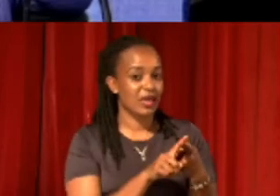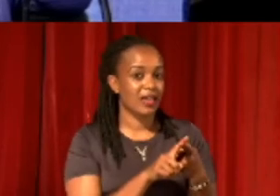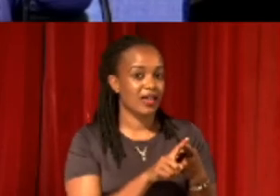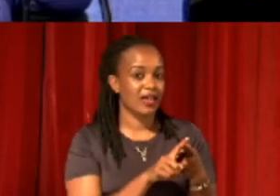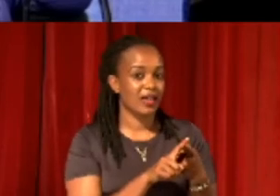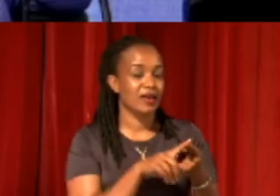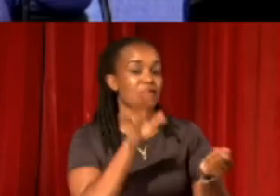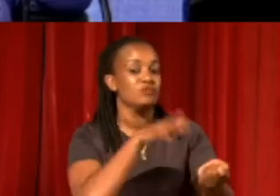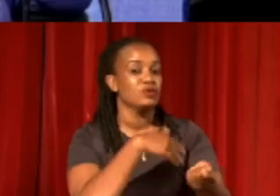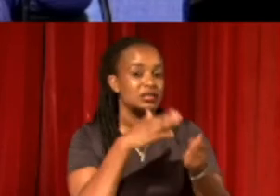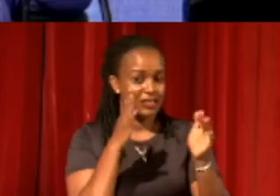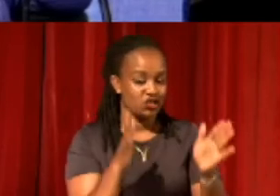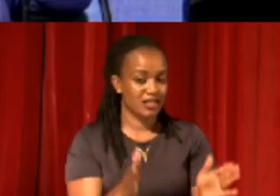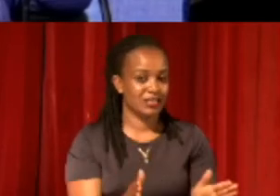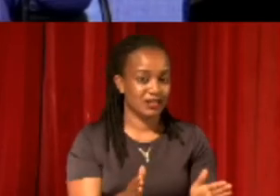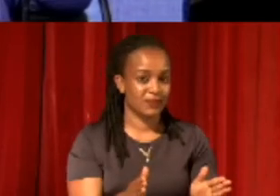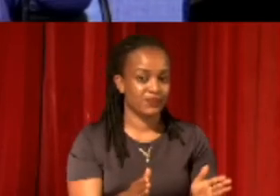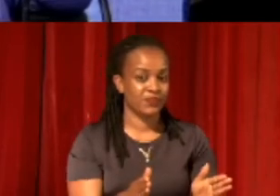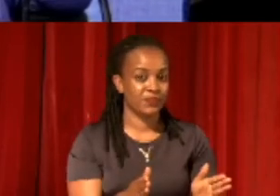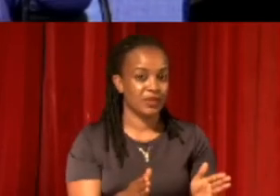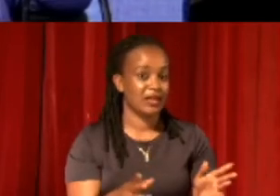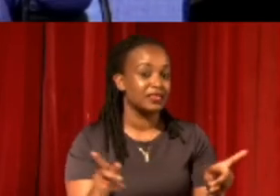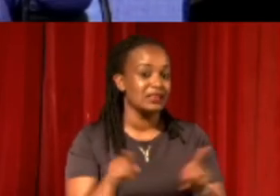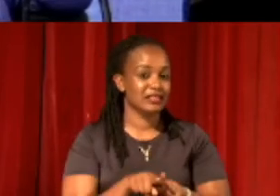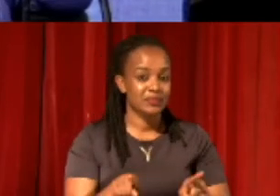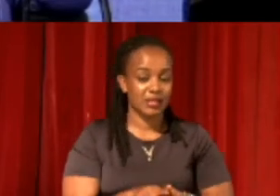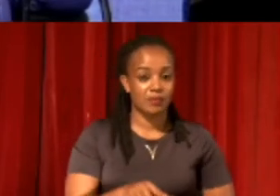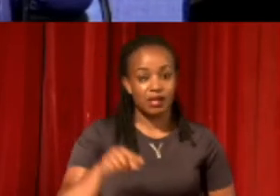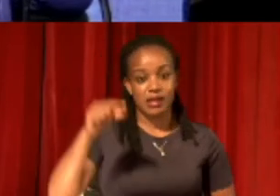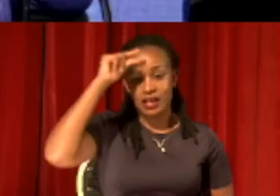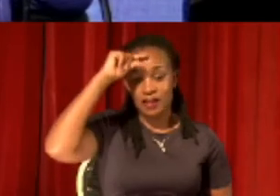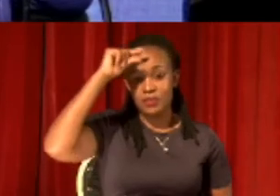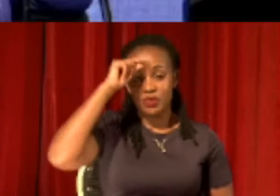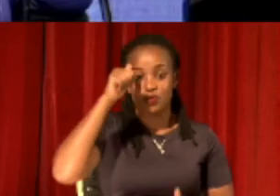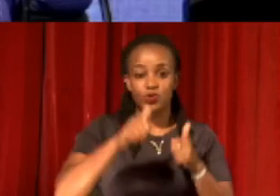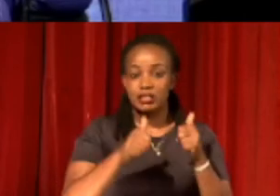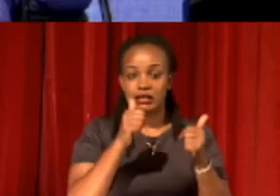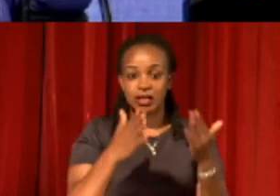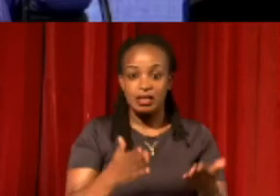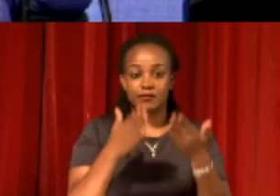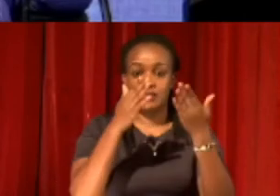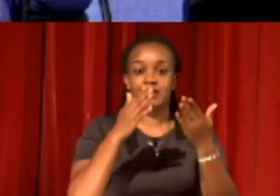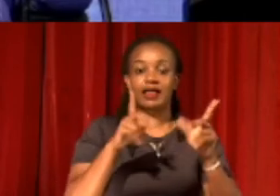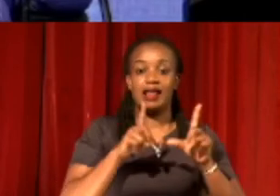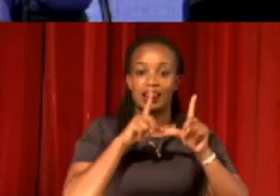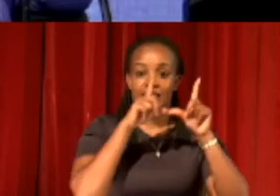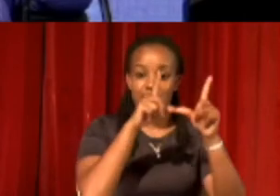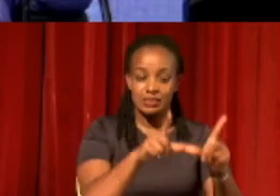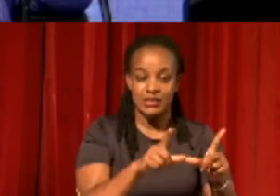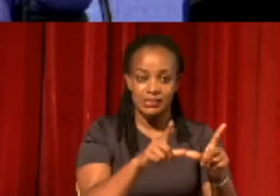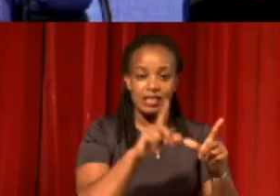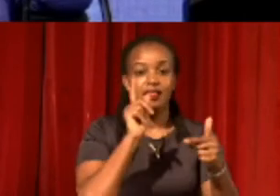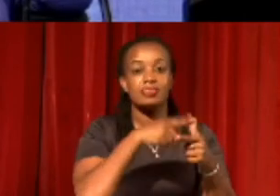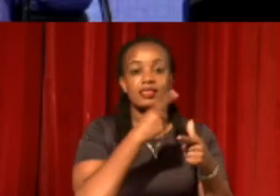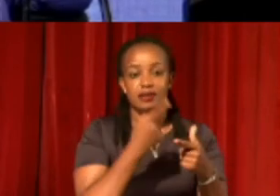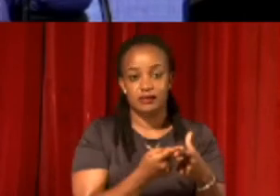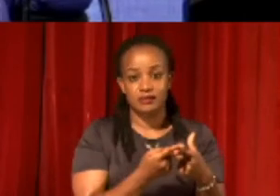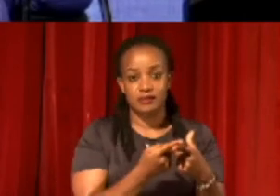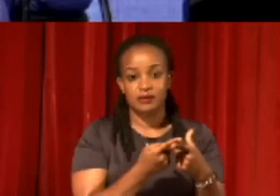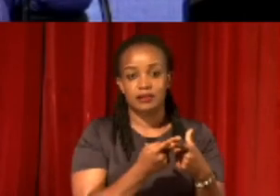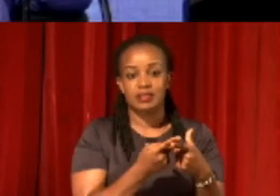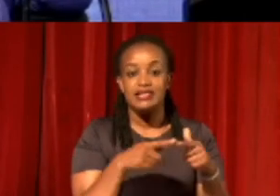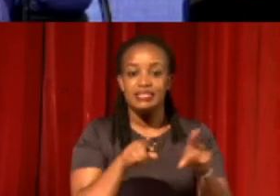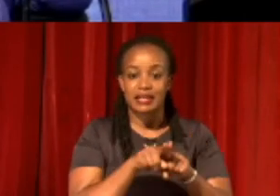life. Yes, and don't forget that it's the same government that gives them the license to collect on behalf of the musicians. Mm. So this same